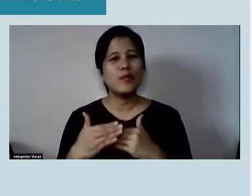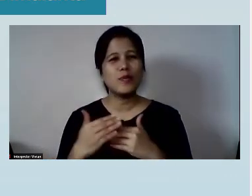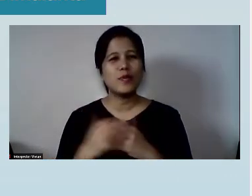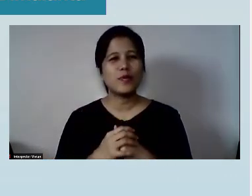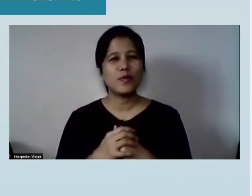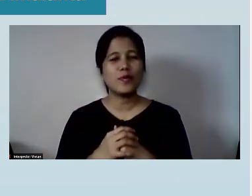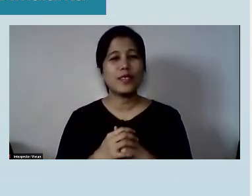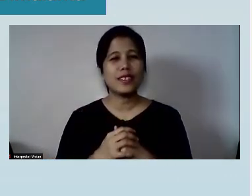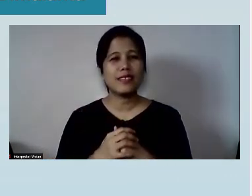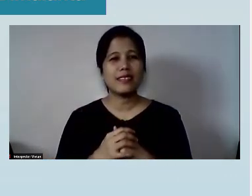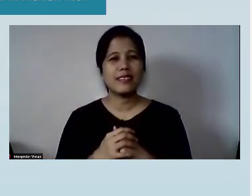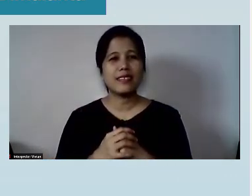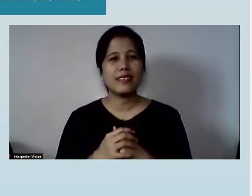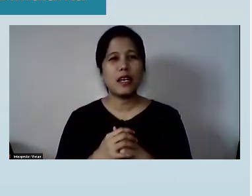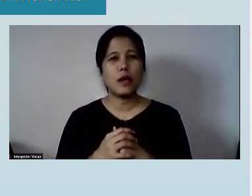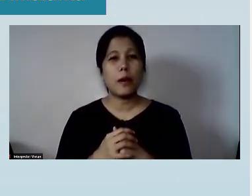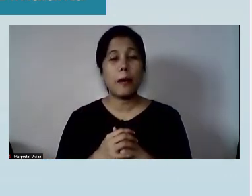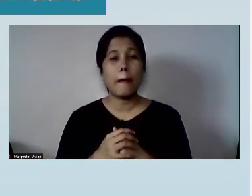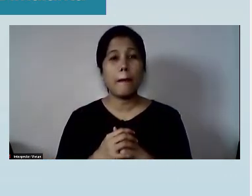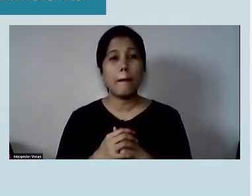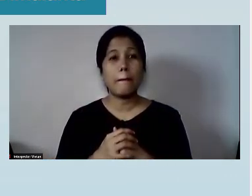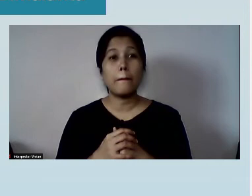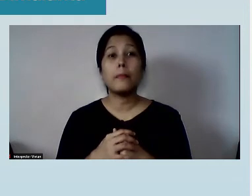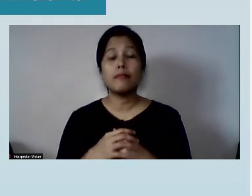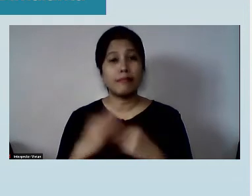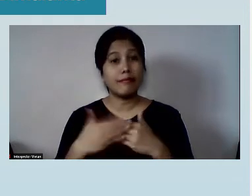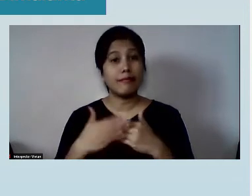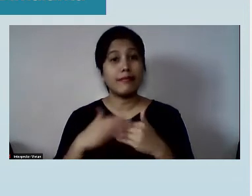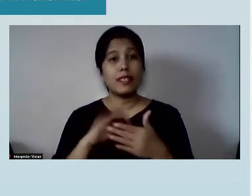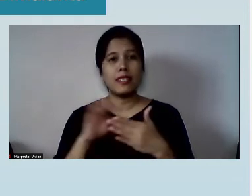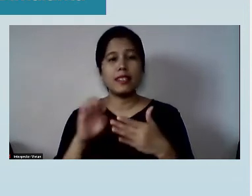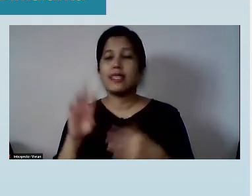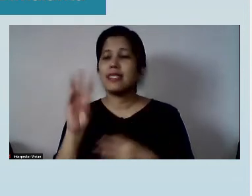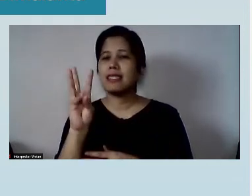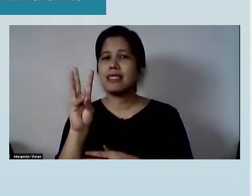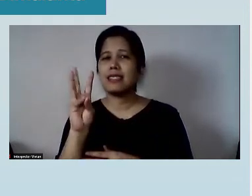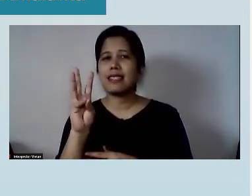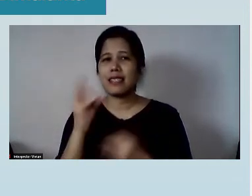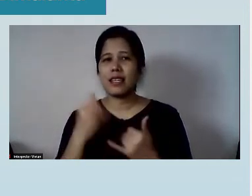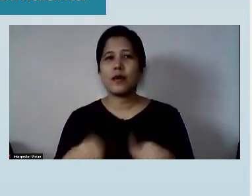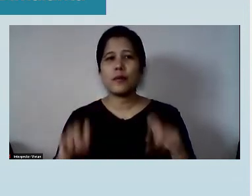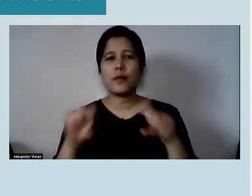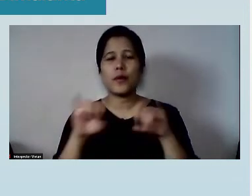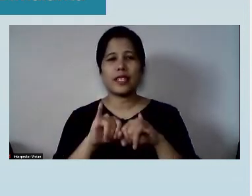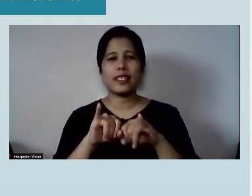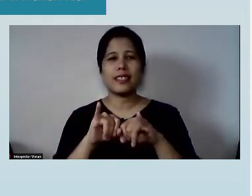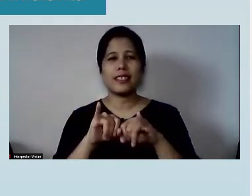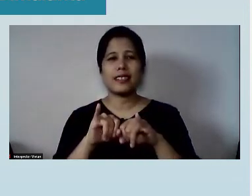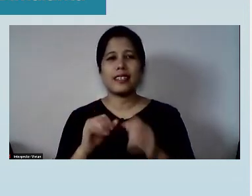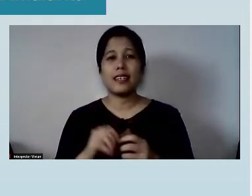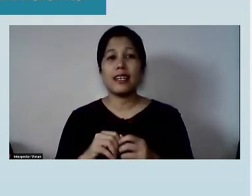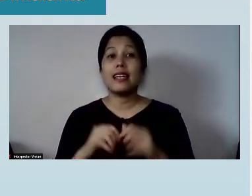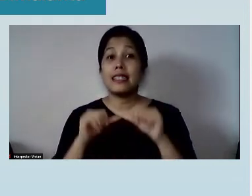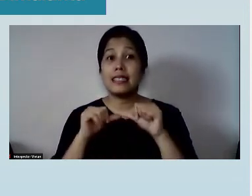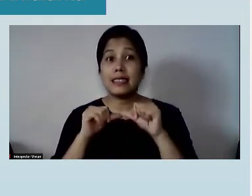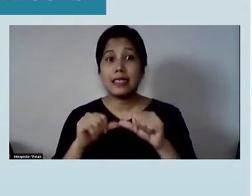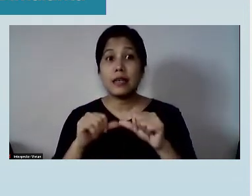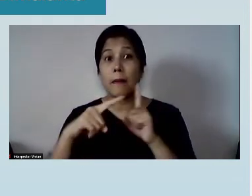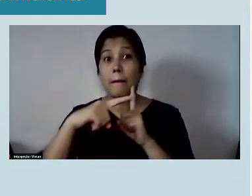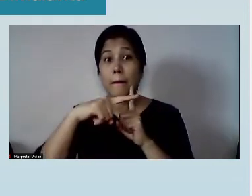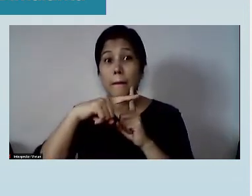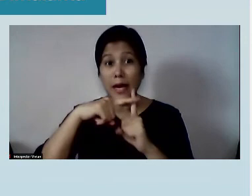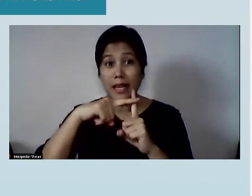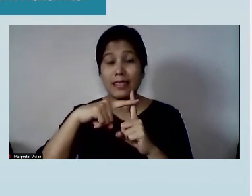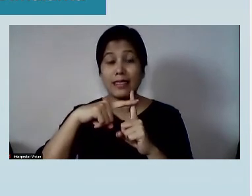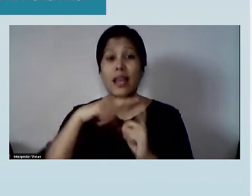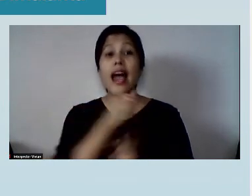Okay, so, we're about to end. 6 essential tips. Keep positive attitude. Wag positive COVID, ha? And